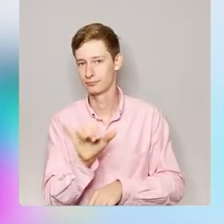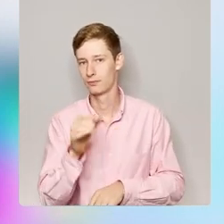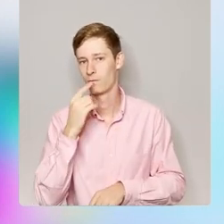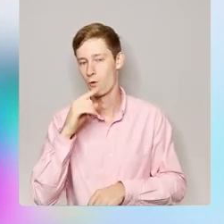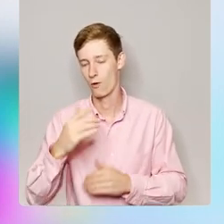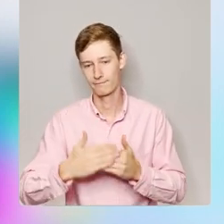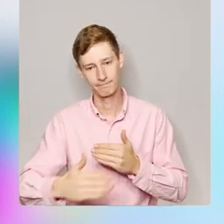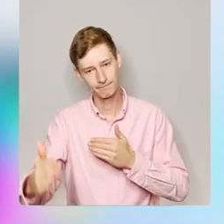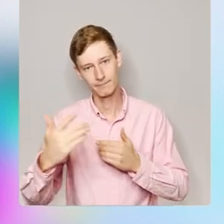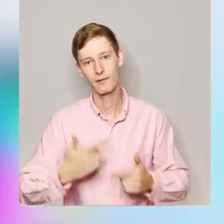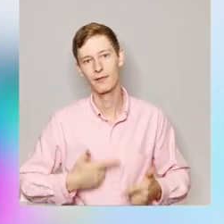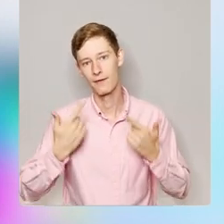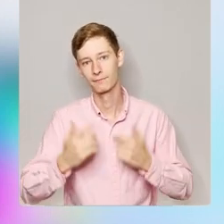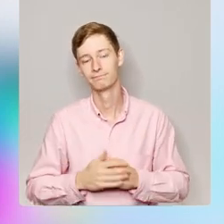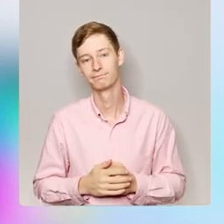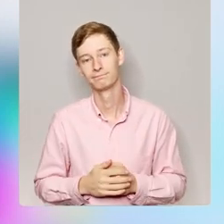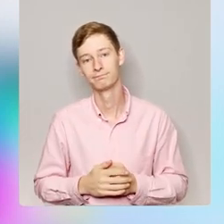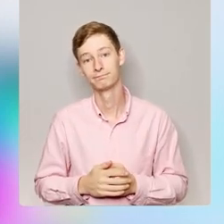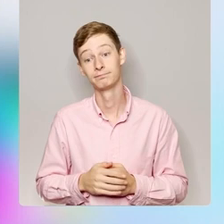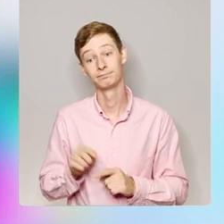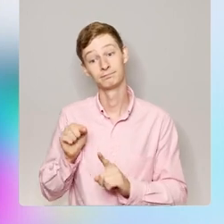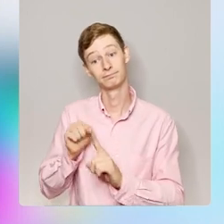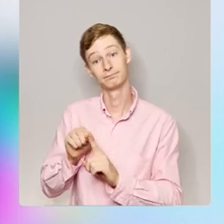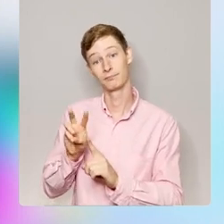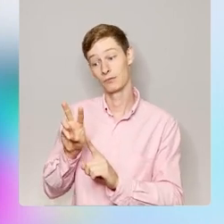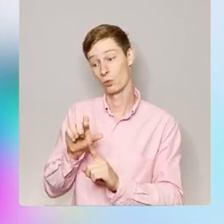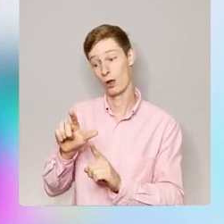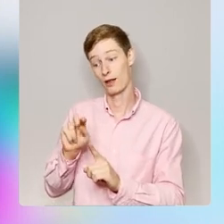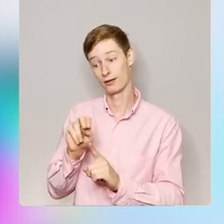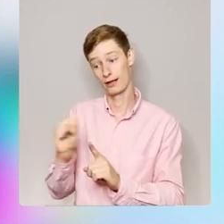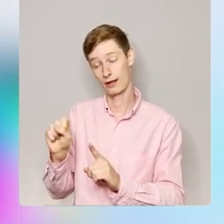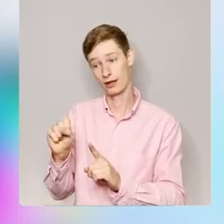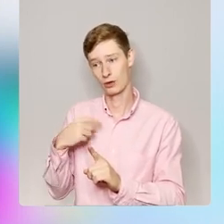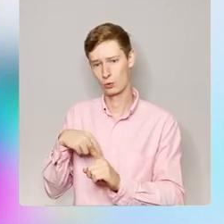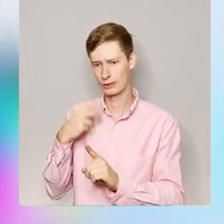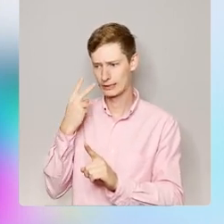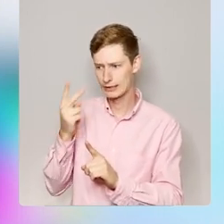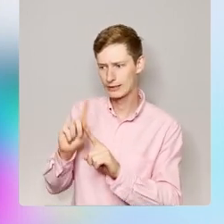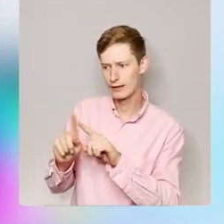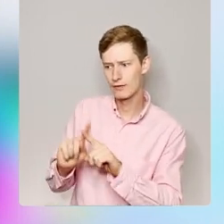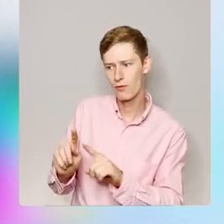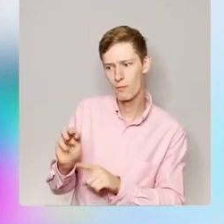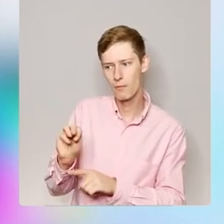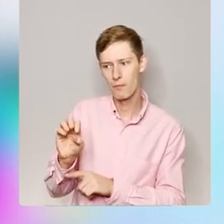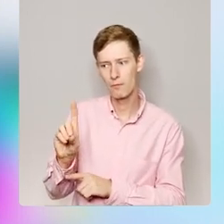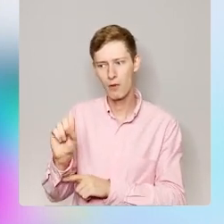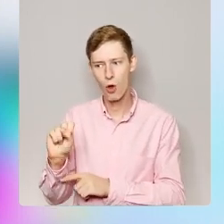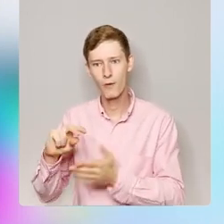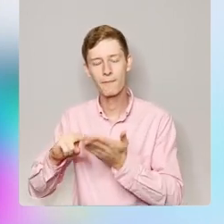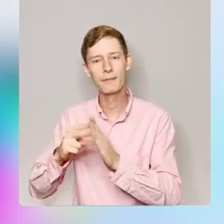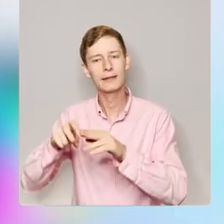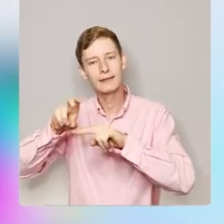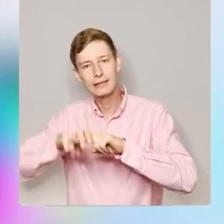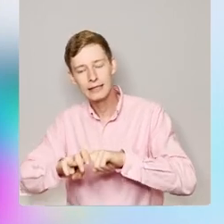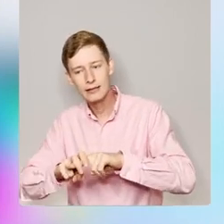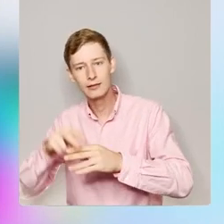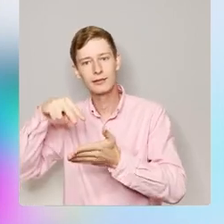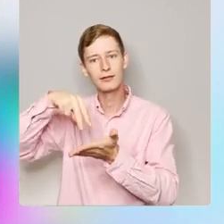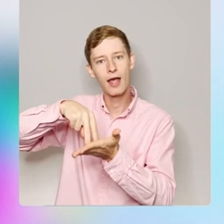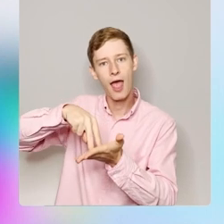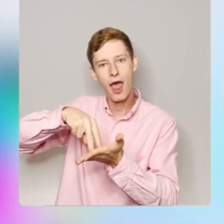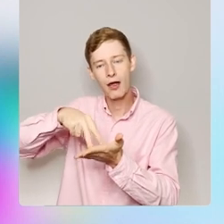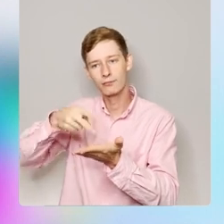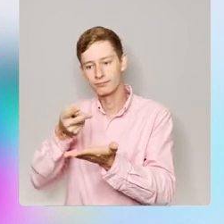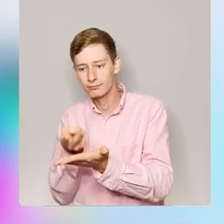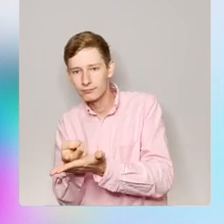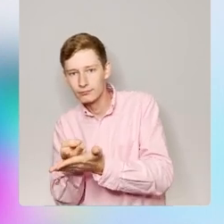a full life. On wellness, we're seeing alternate mechanics and modes emerge, whether that's staying seated, standing